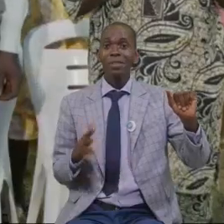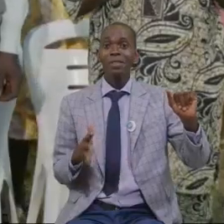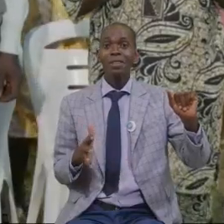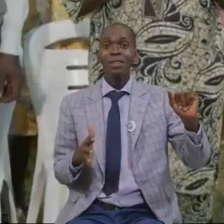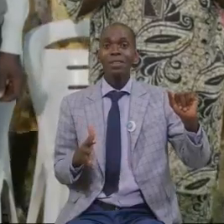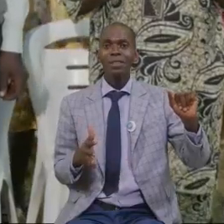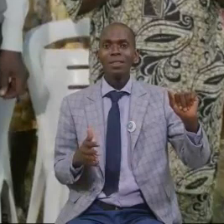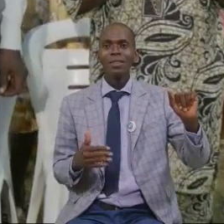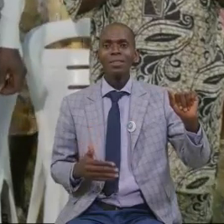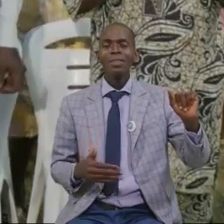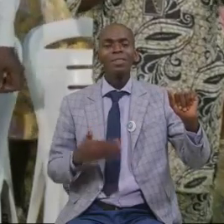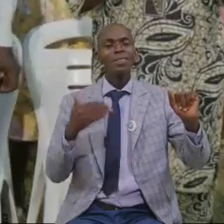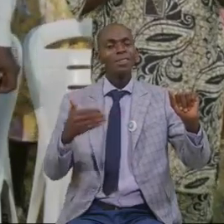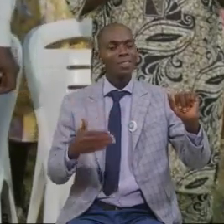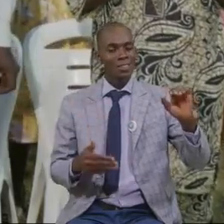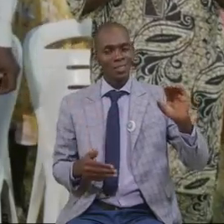Give me C.